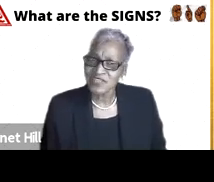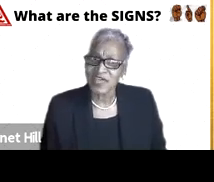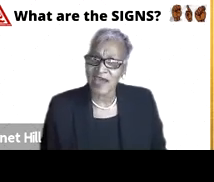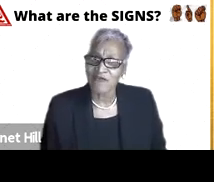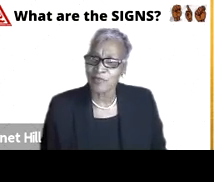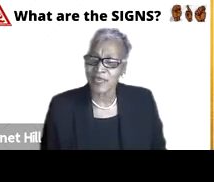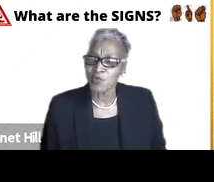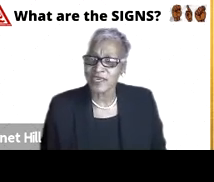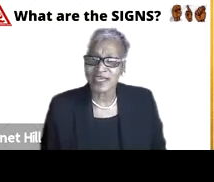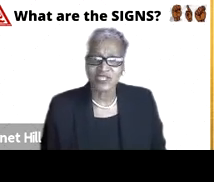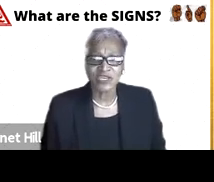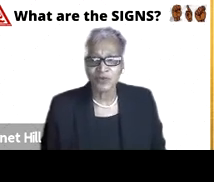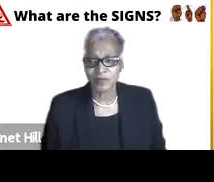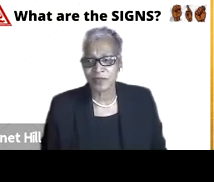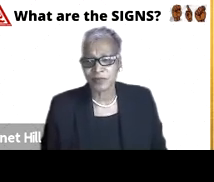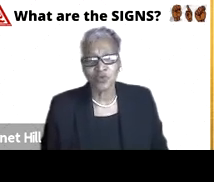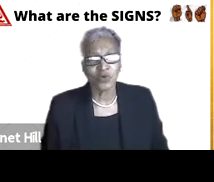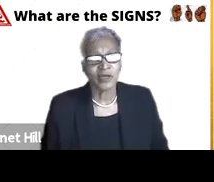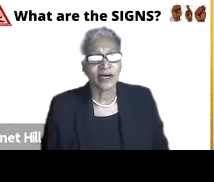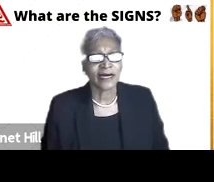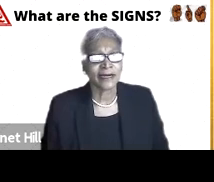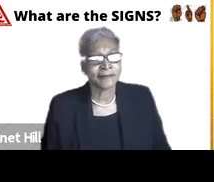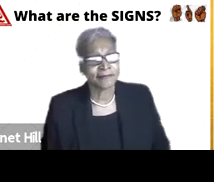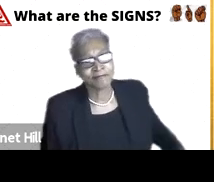when we see the alphabet, we as hearing people,